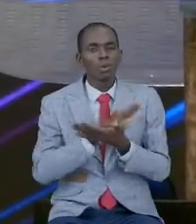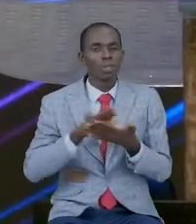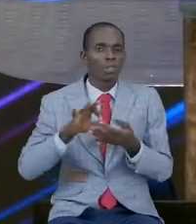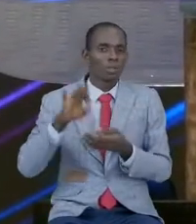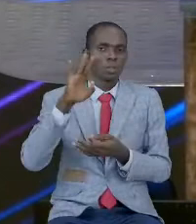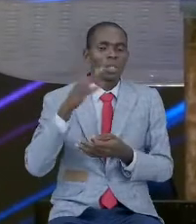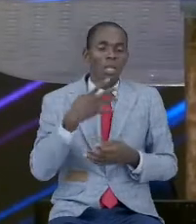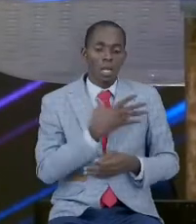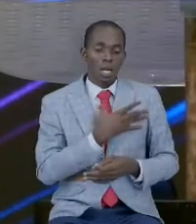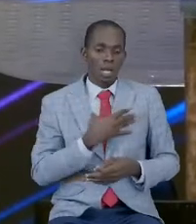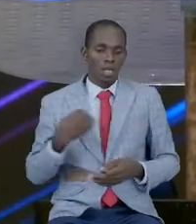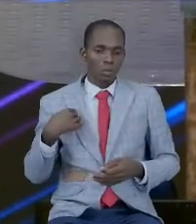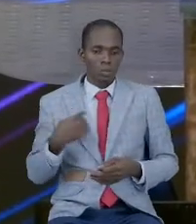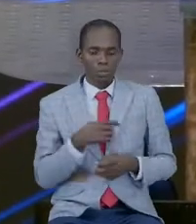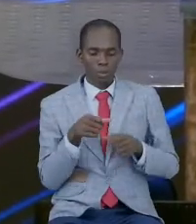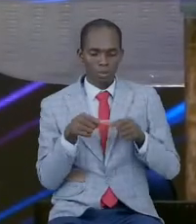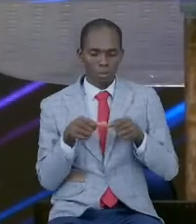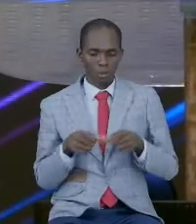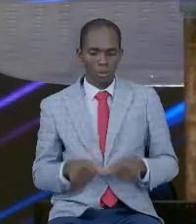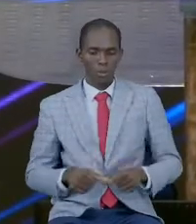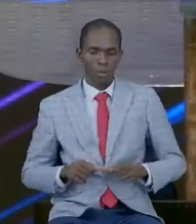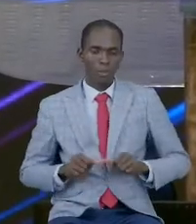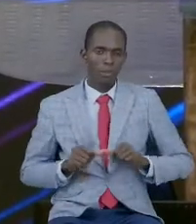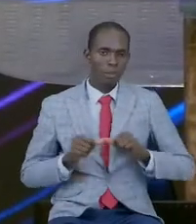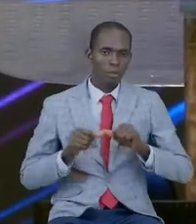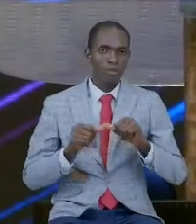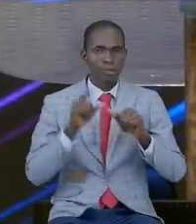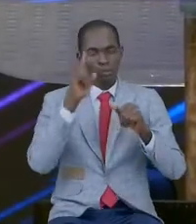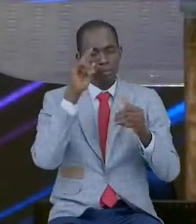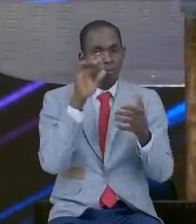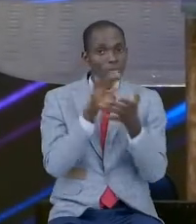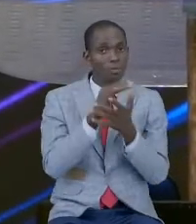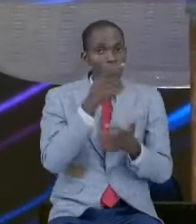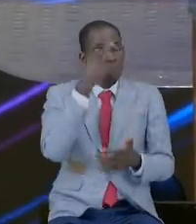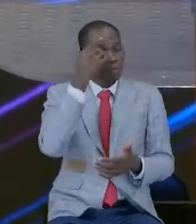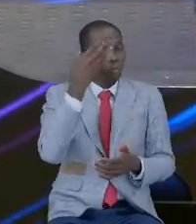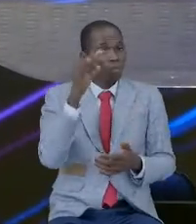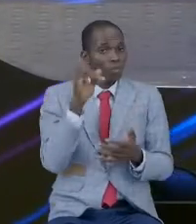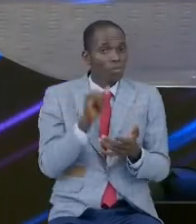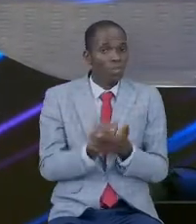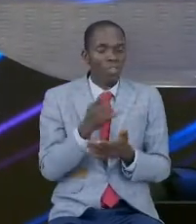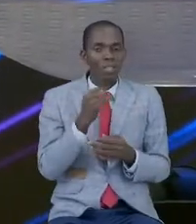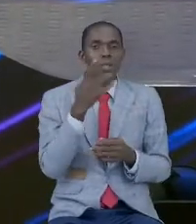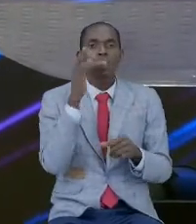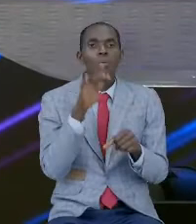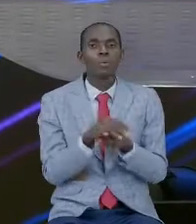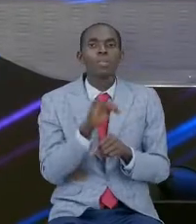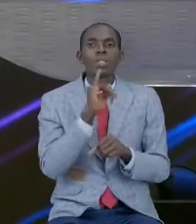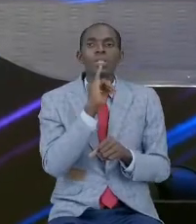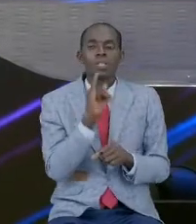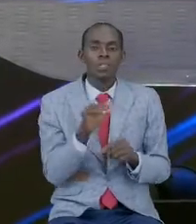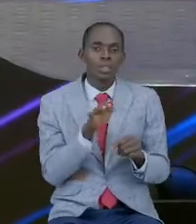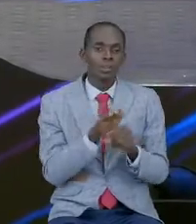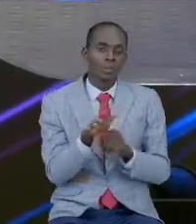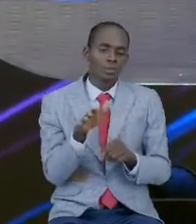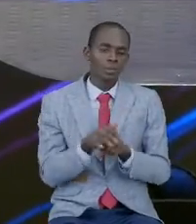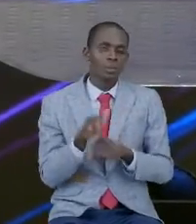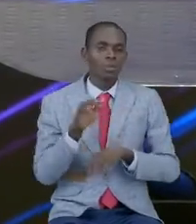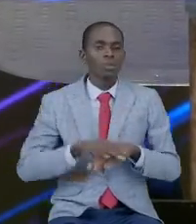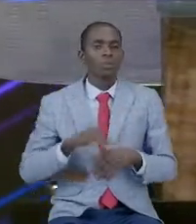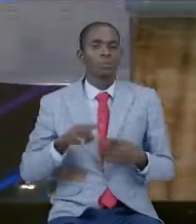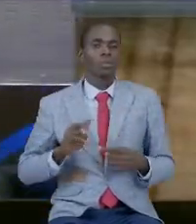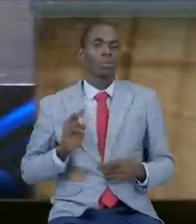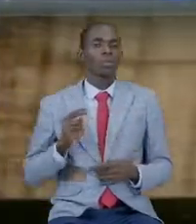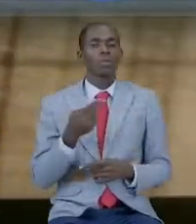tarry, we believe him, and because of that, the promise is fulfilled unto